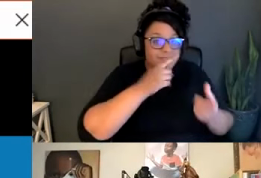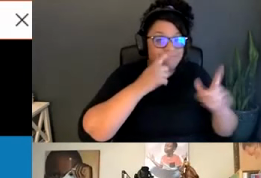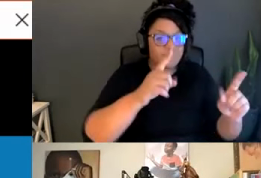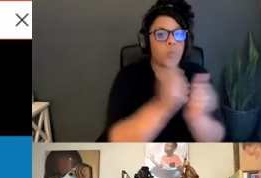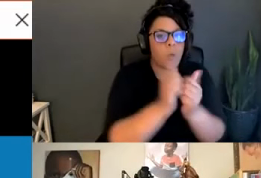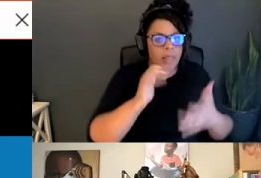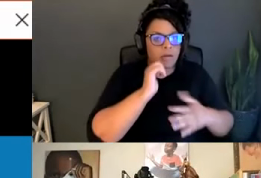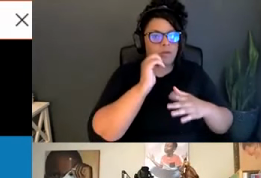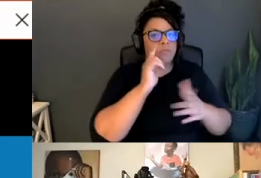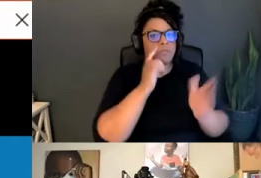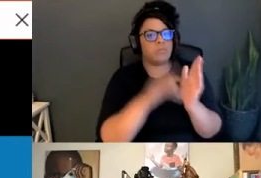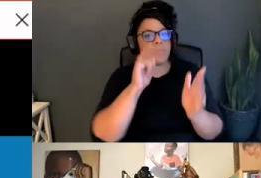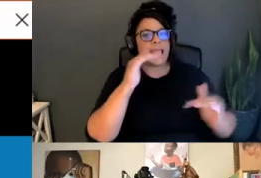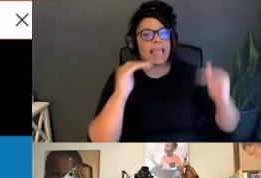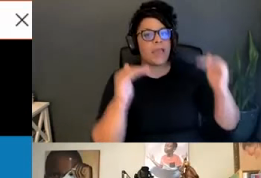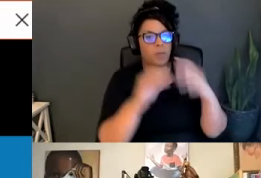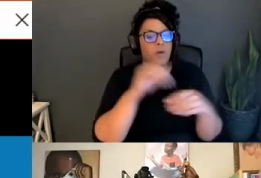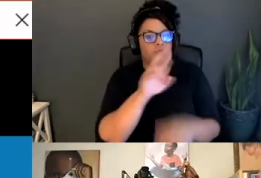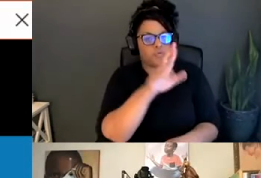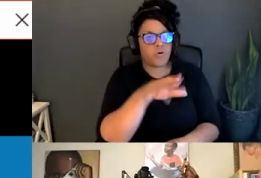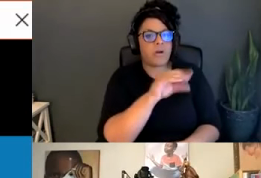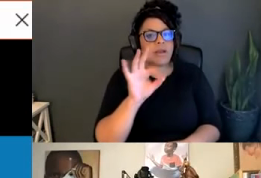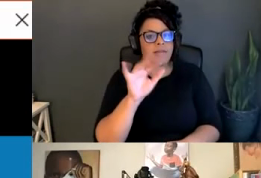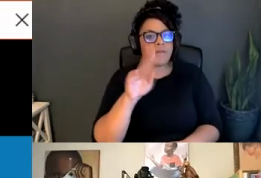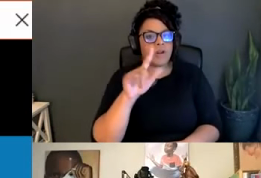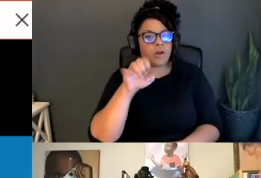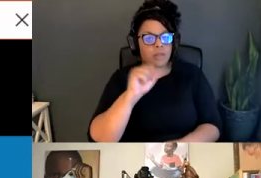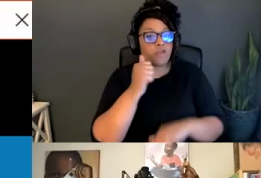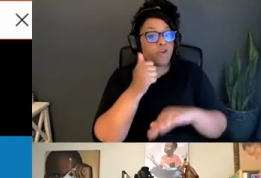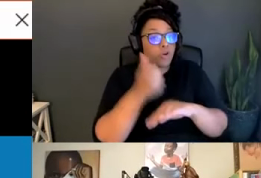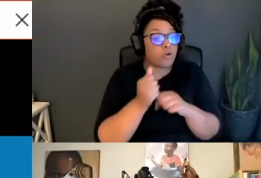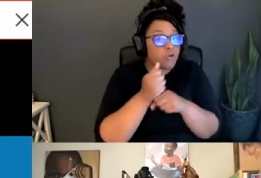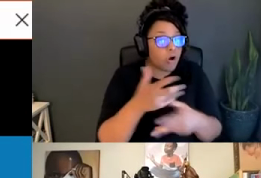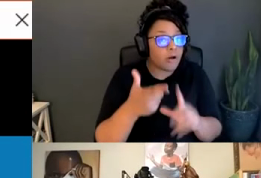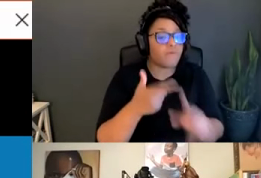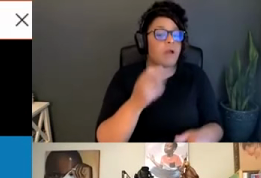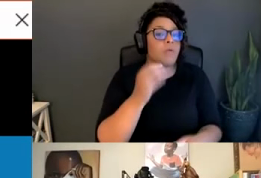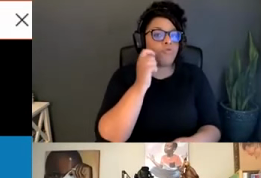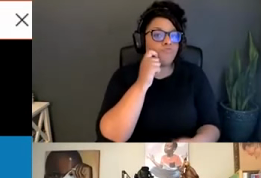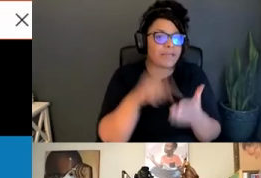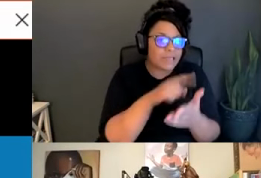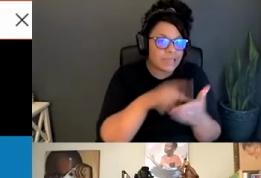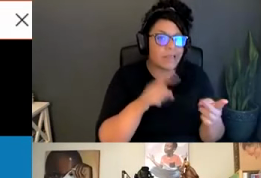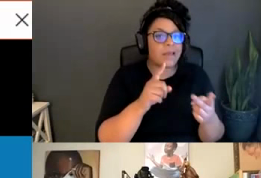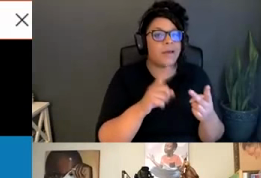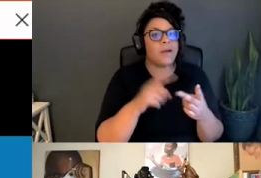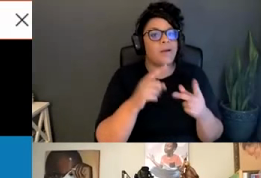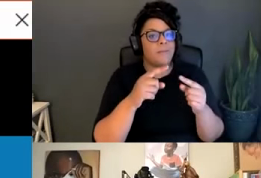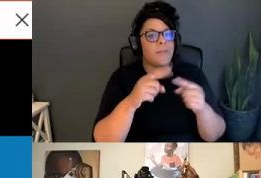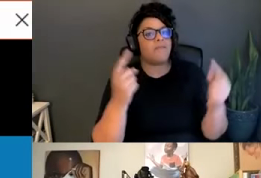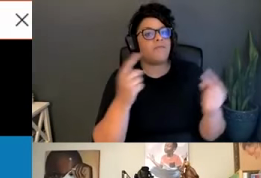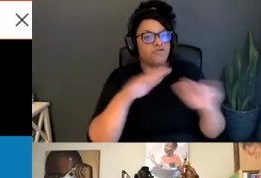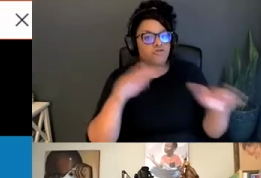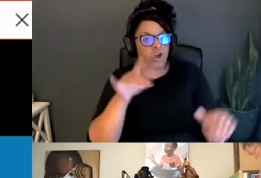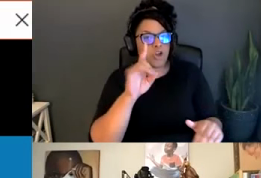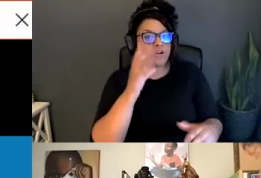inequities in Rochester and the Finger Lakes region caused by racism, adverse childhood experiences, poverty, gender